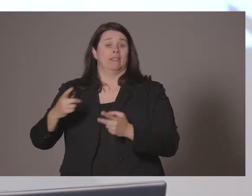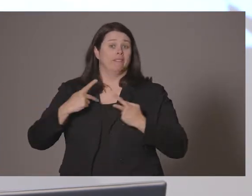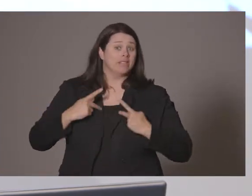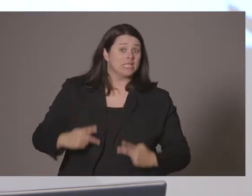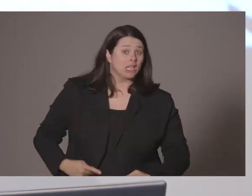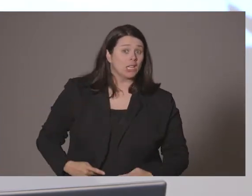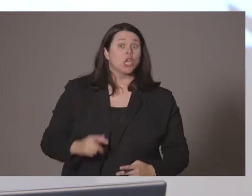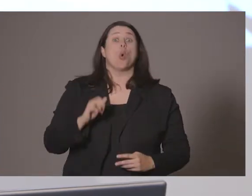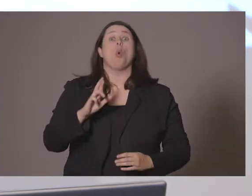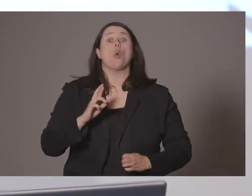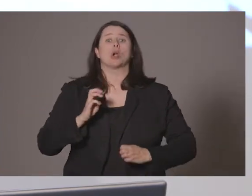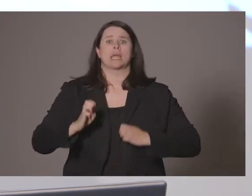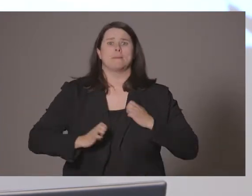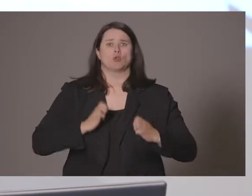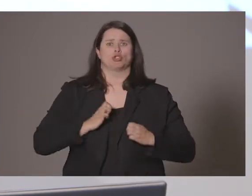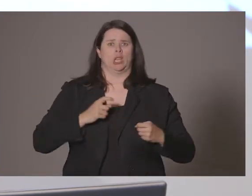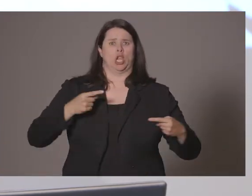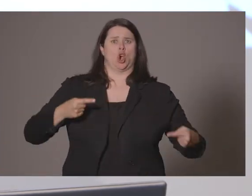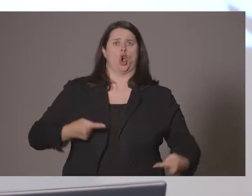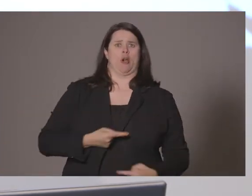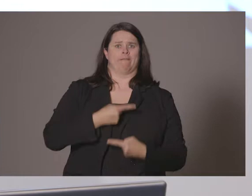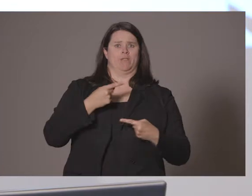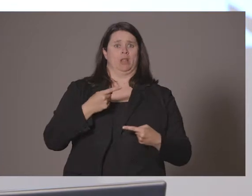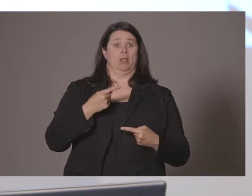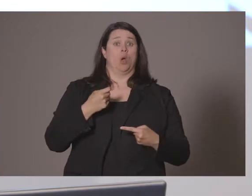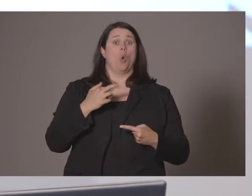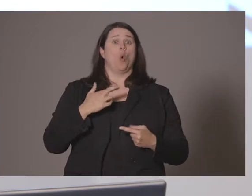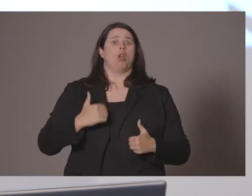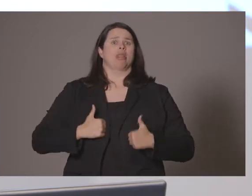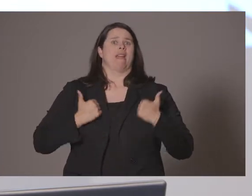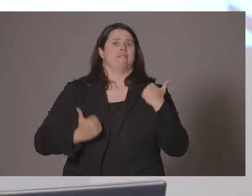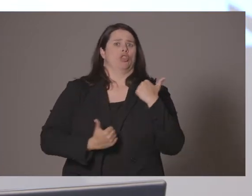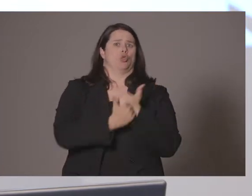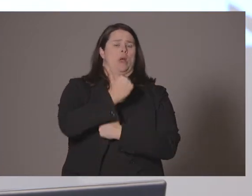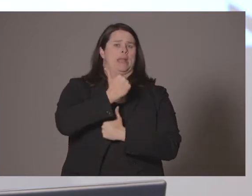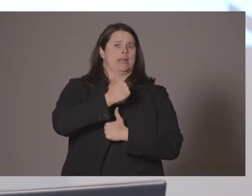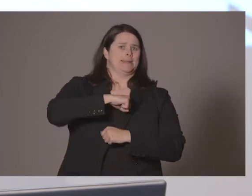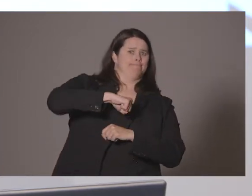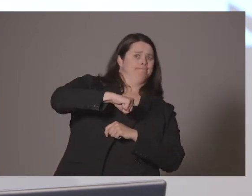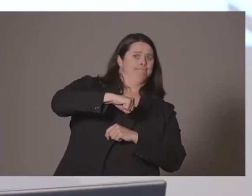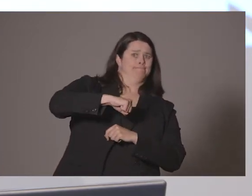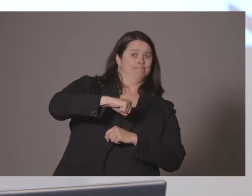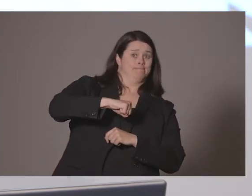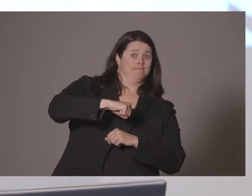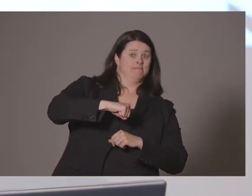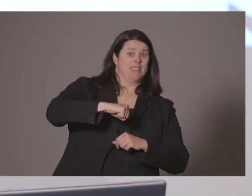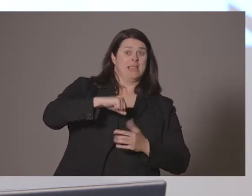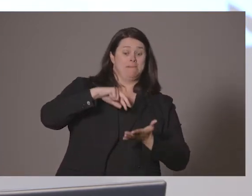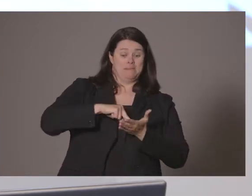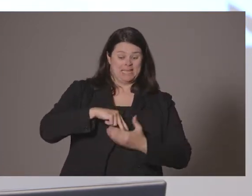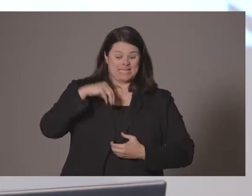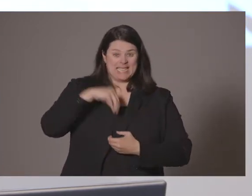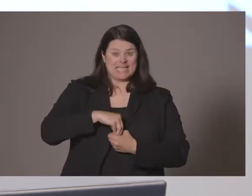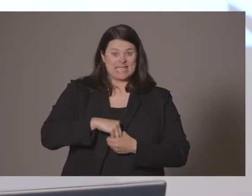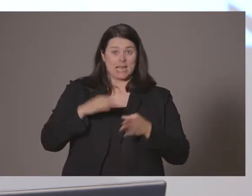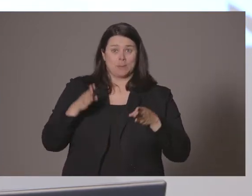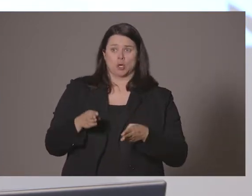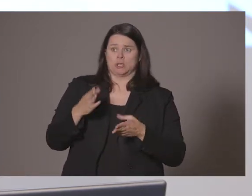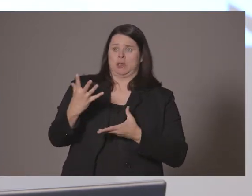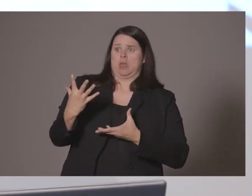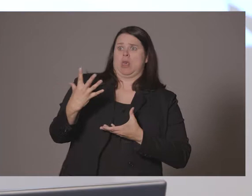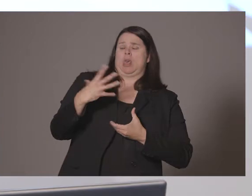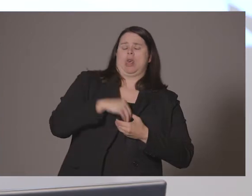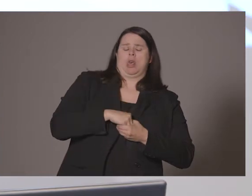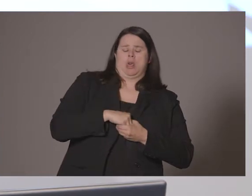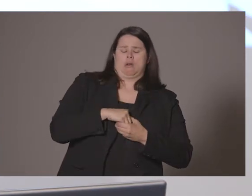or emotionally harmful or life-threatening, and that has lasting adverse effects on the